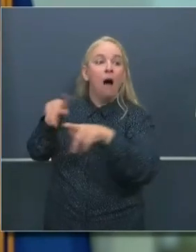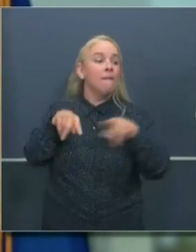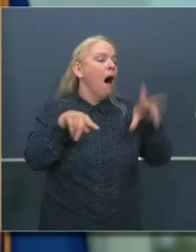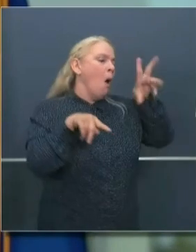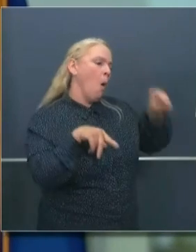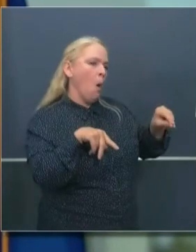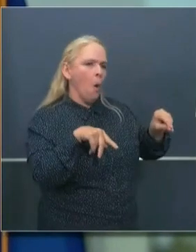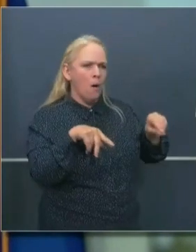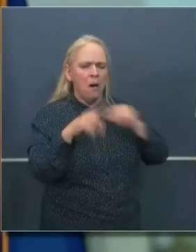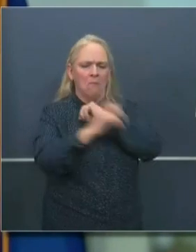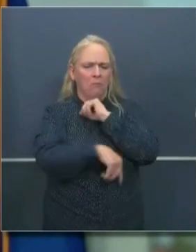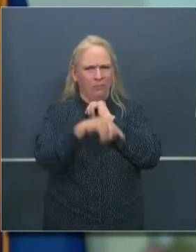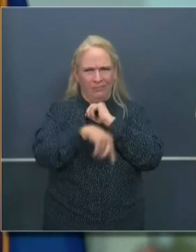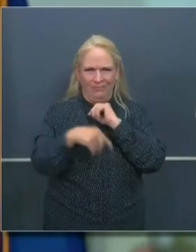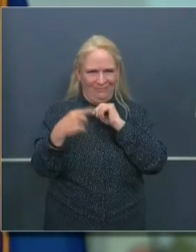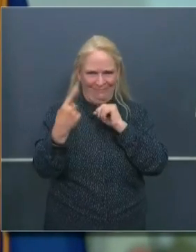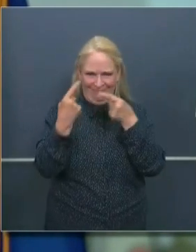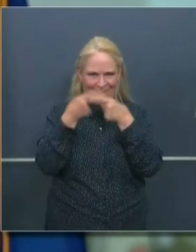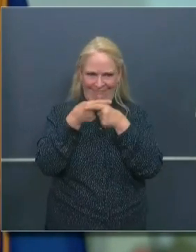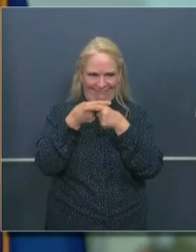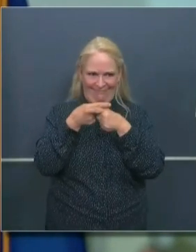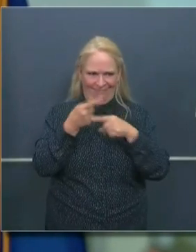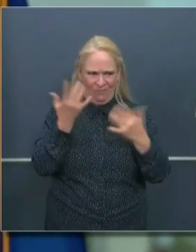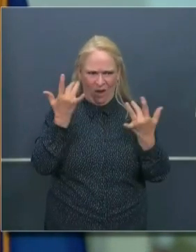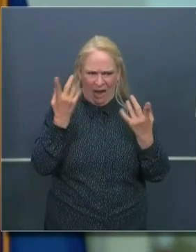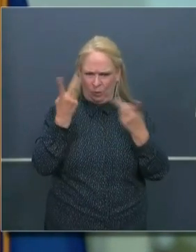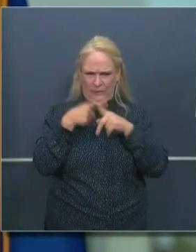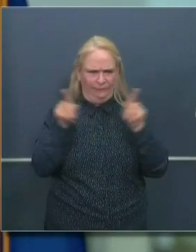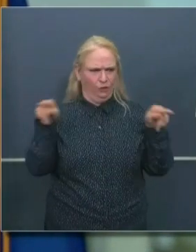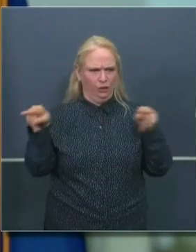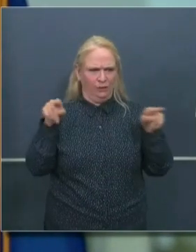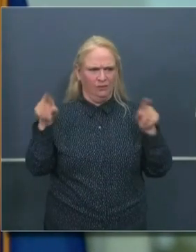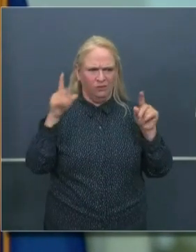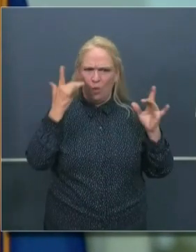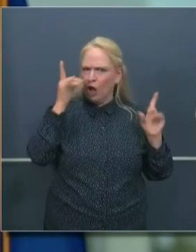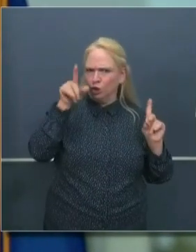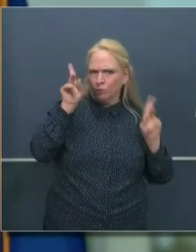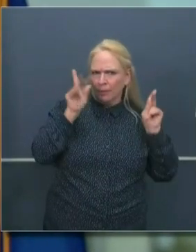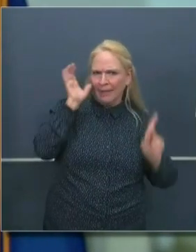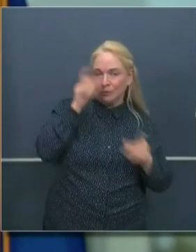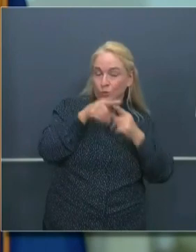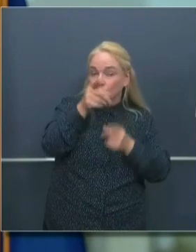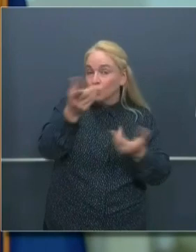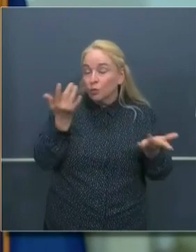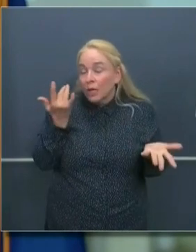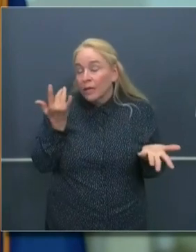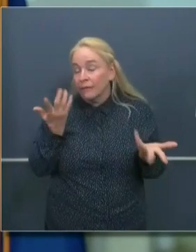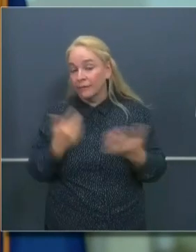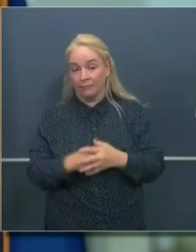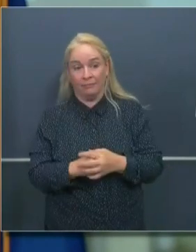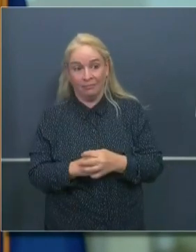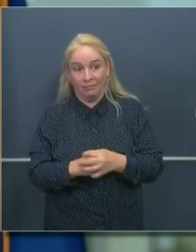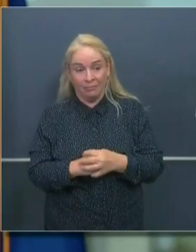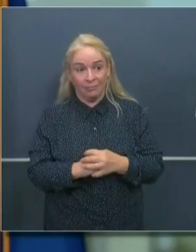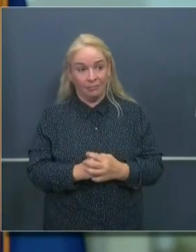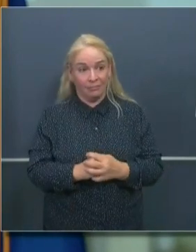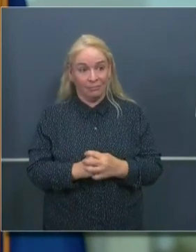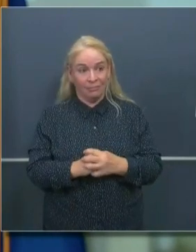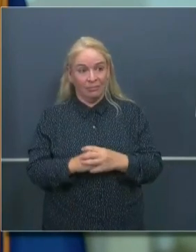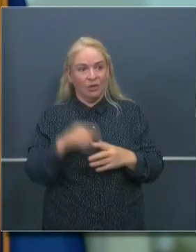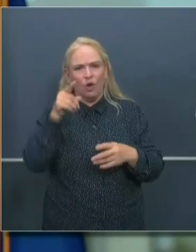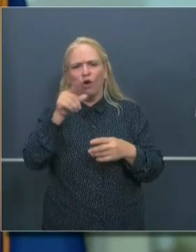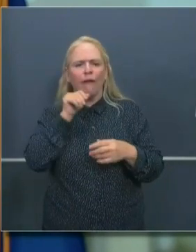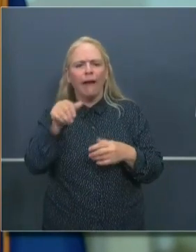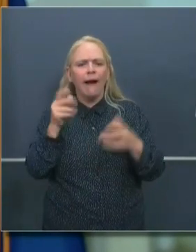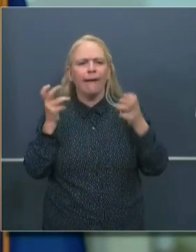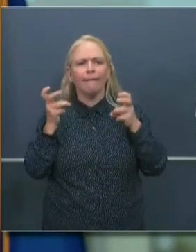for people why they should listen to these messages when they do see that happening and no one getting tickets, no one even being told to enforce the mask